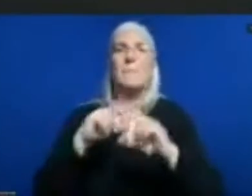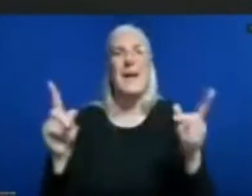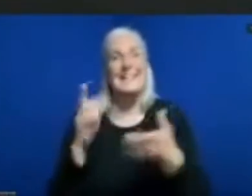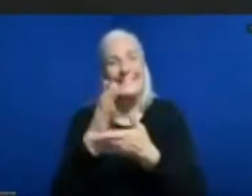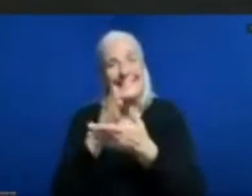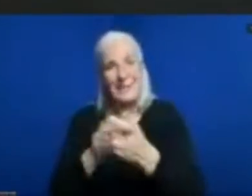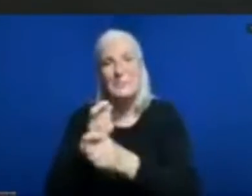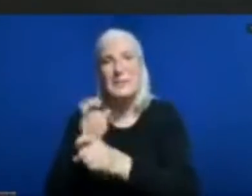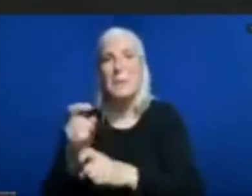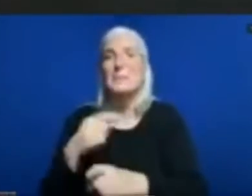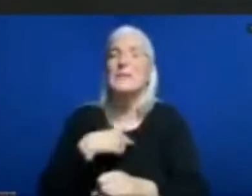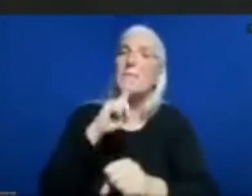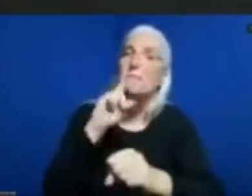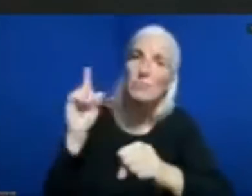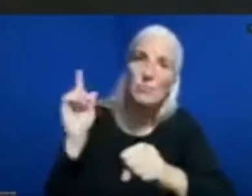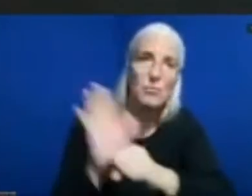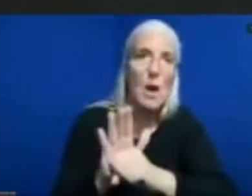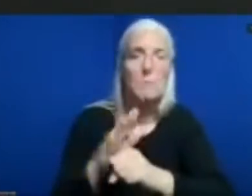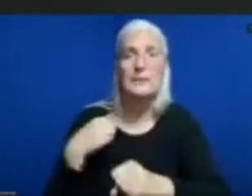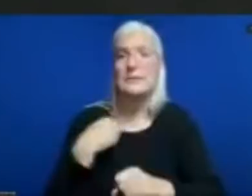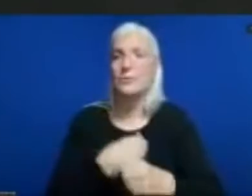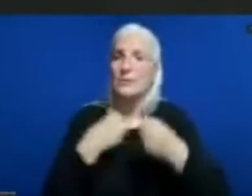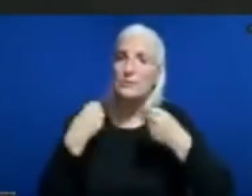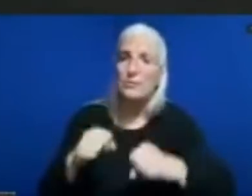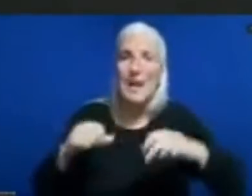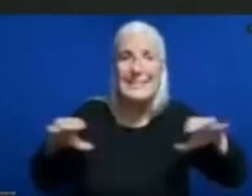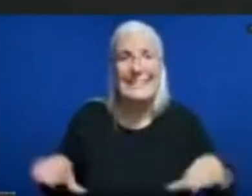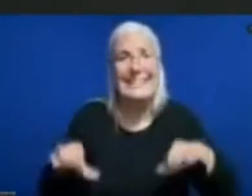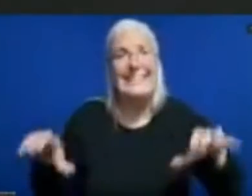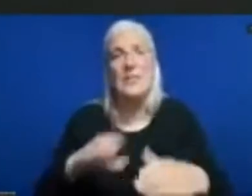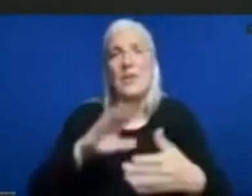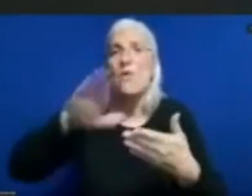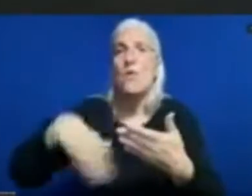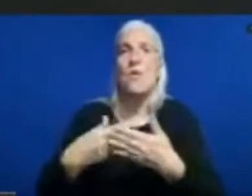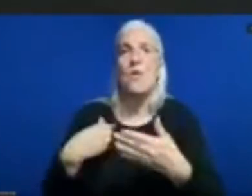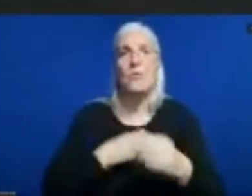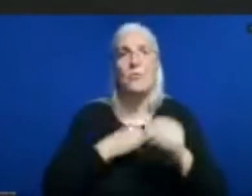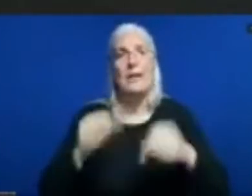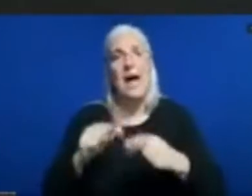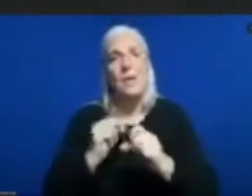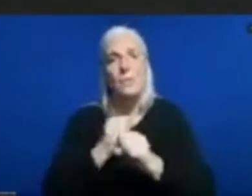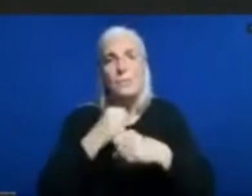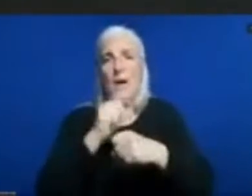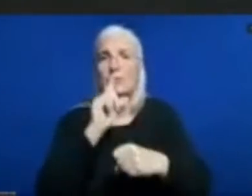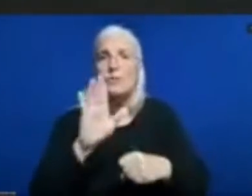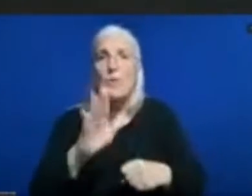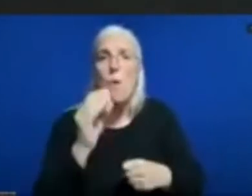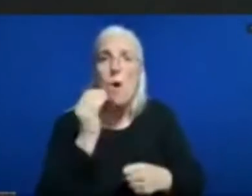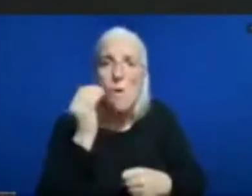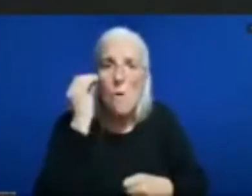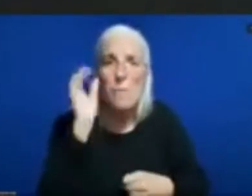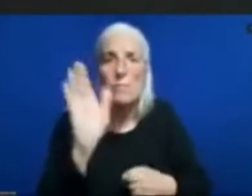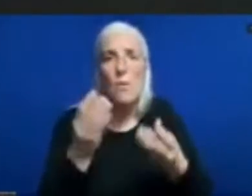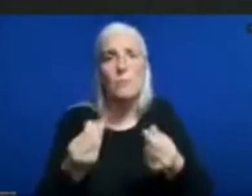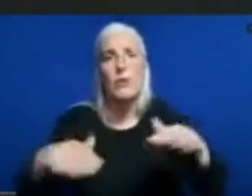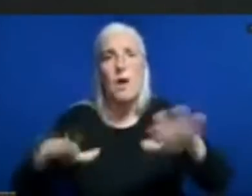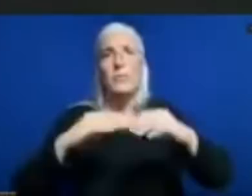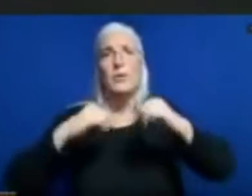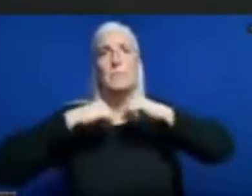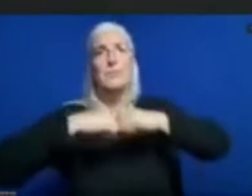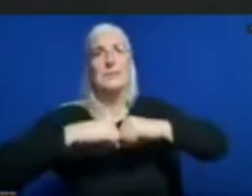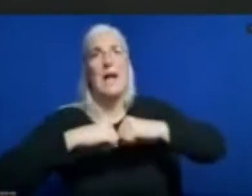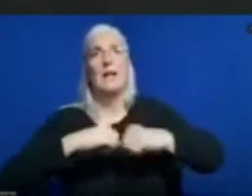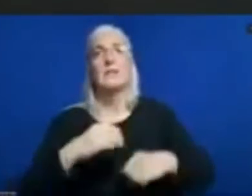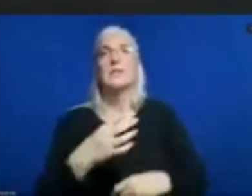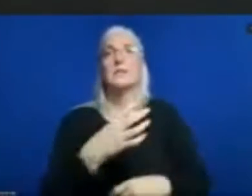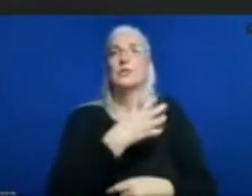help you, get shelter. I know Sheriff Johns from Plumas County and I met with Director